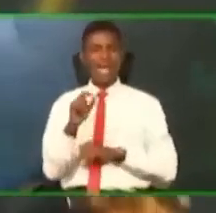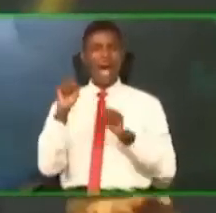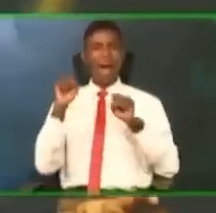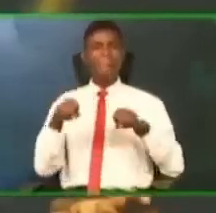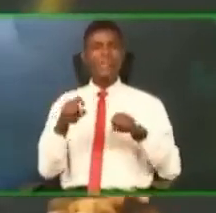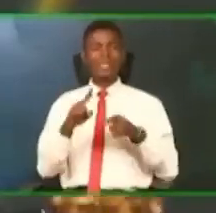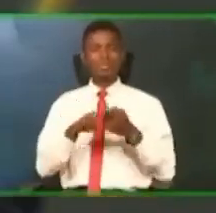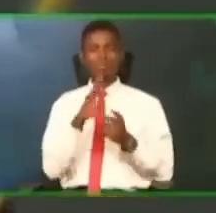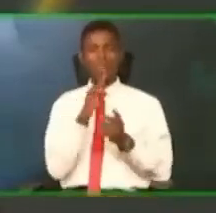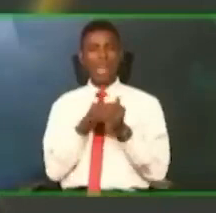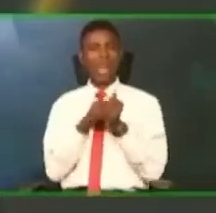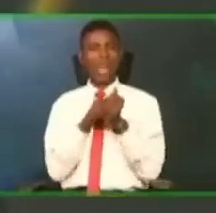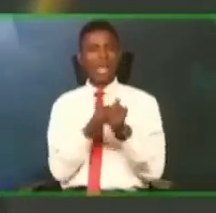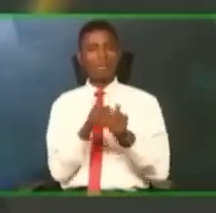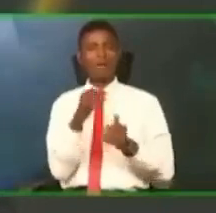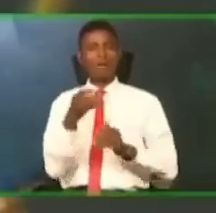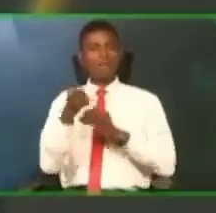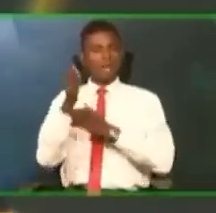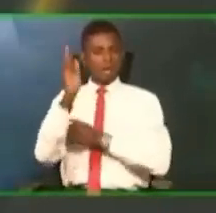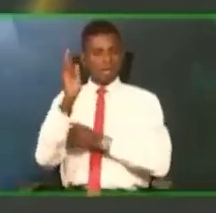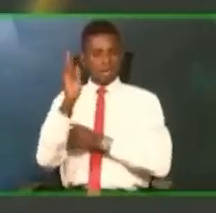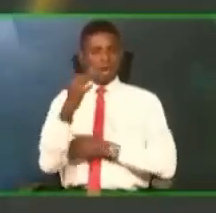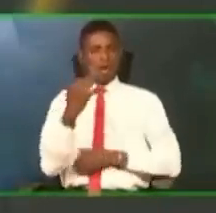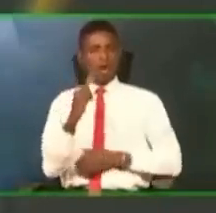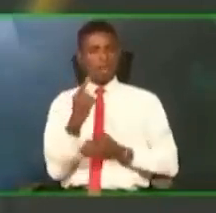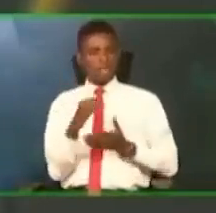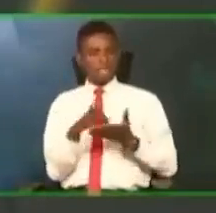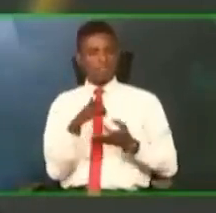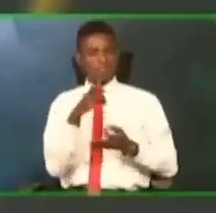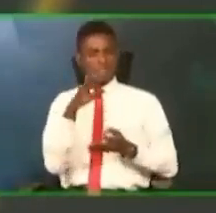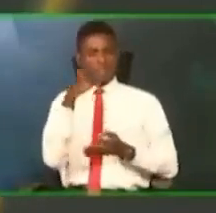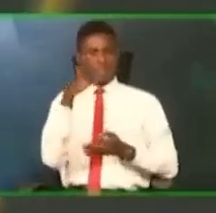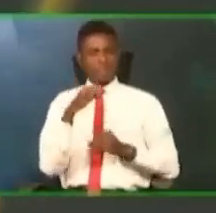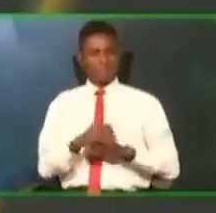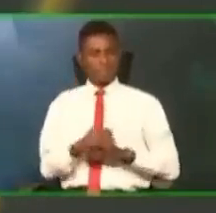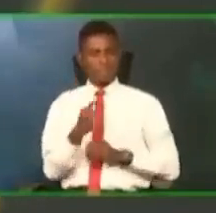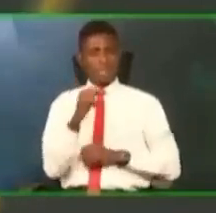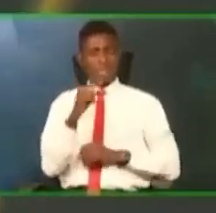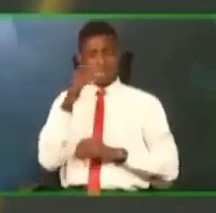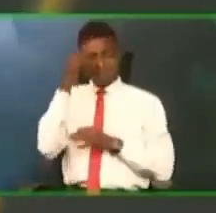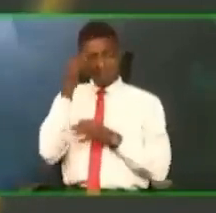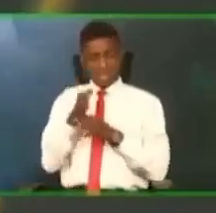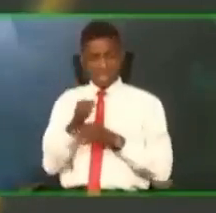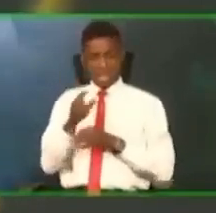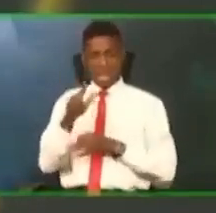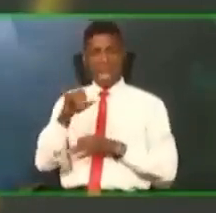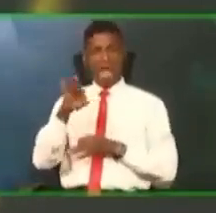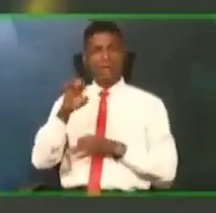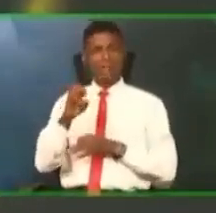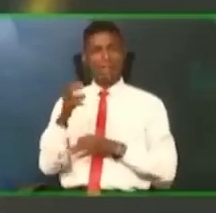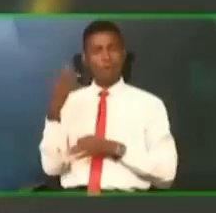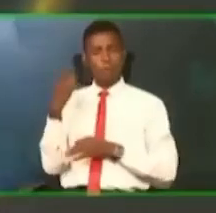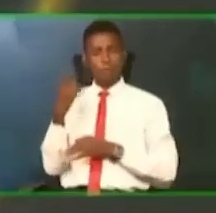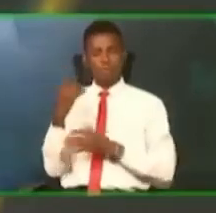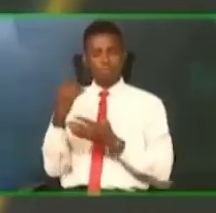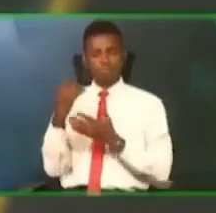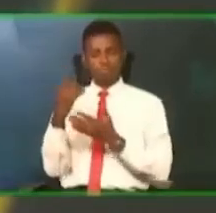be led of God, of the Spirit. The faith life was designed by